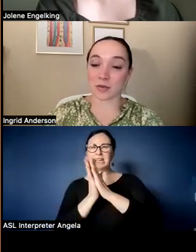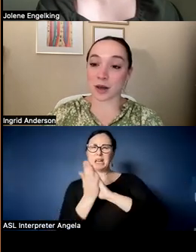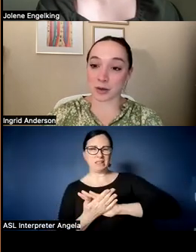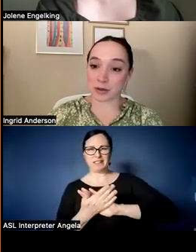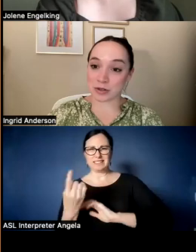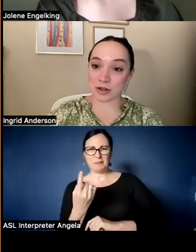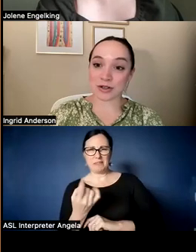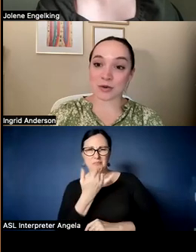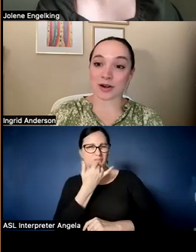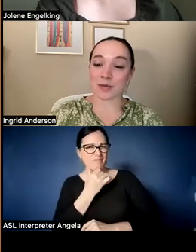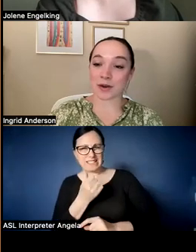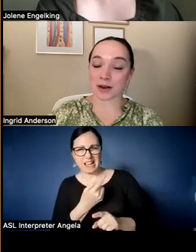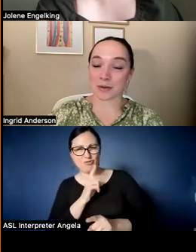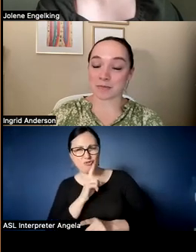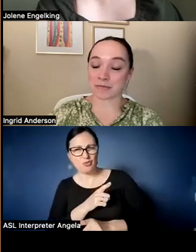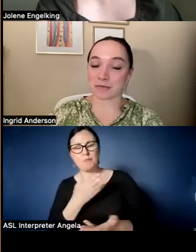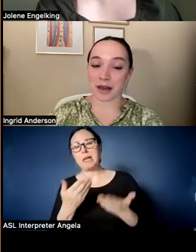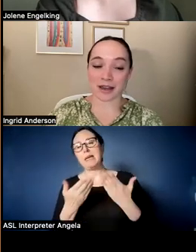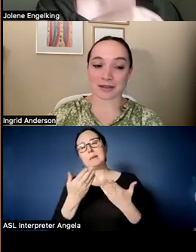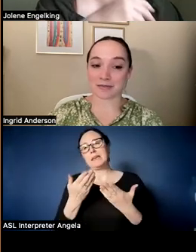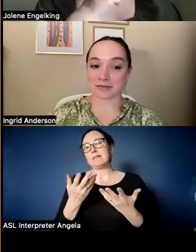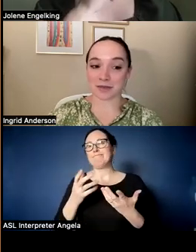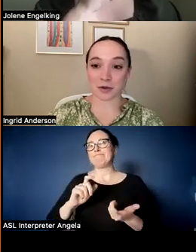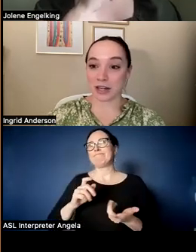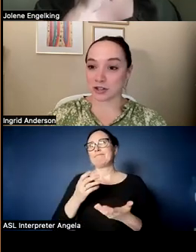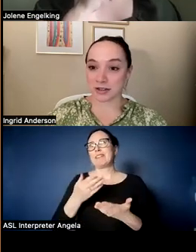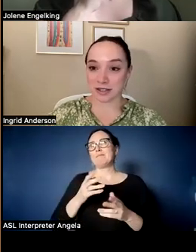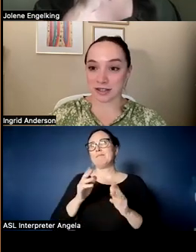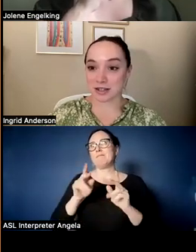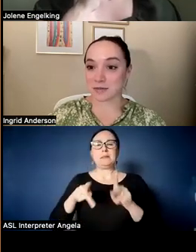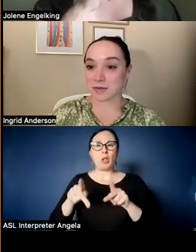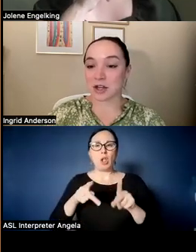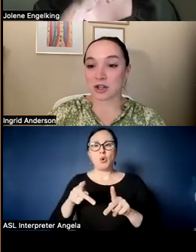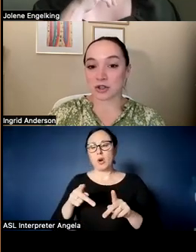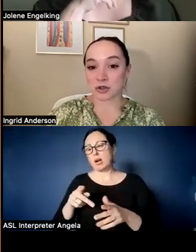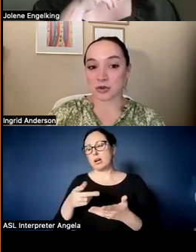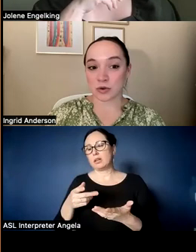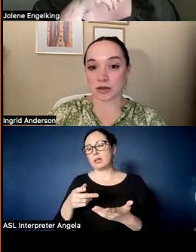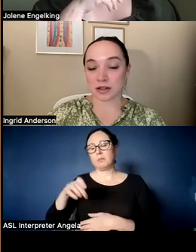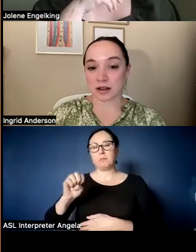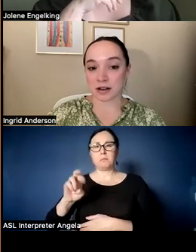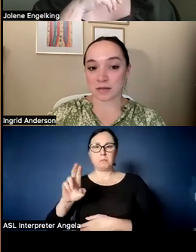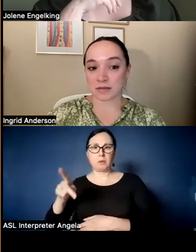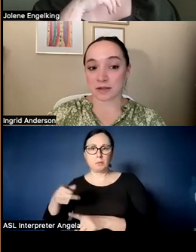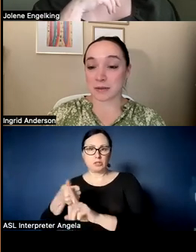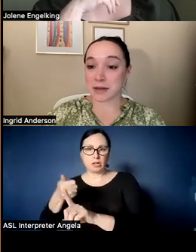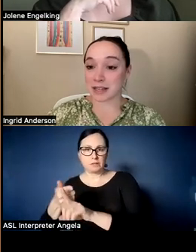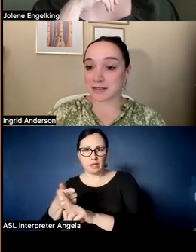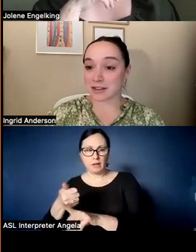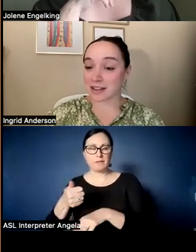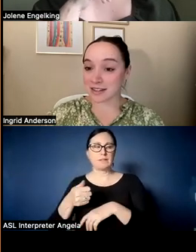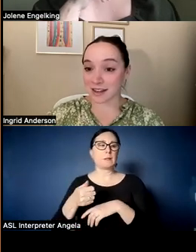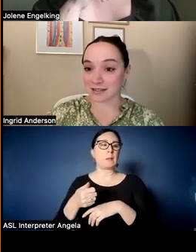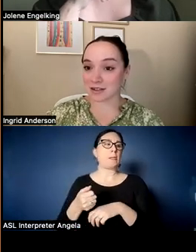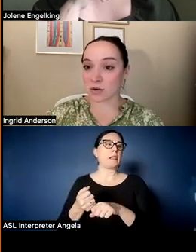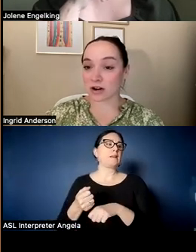by abusers or by agents of the system to maybe make us